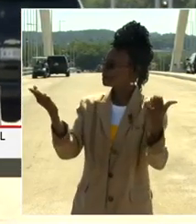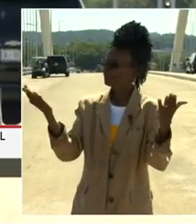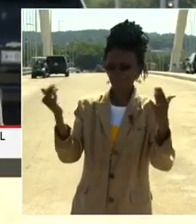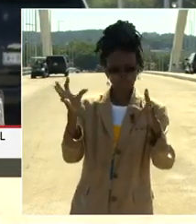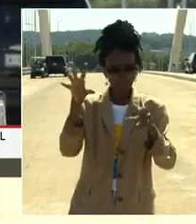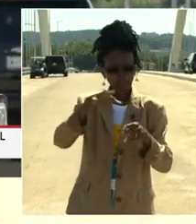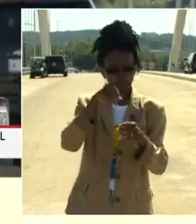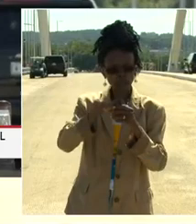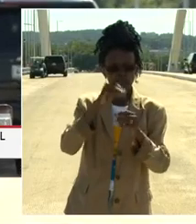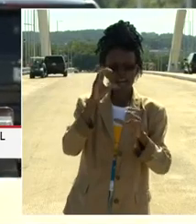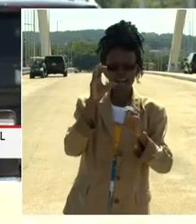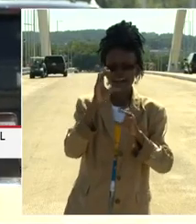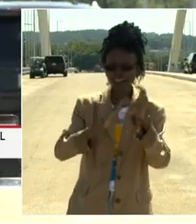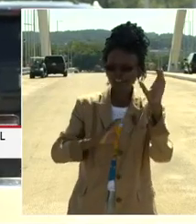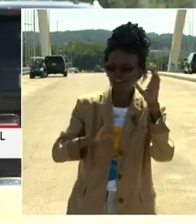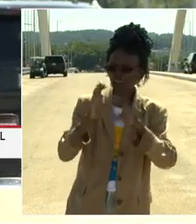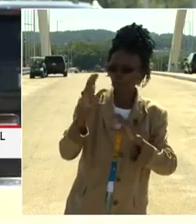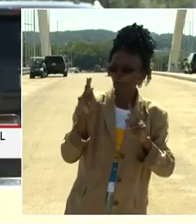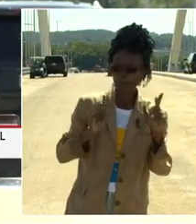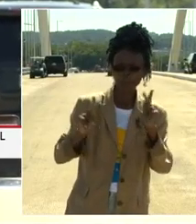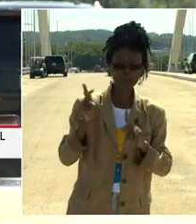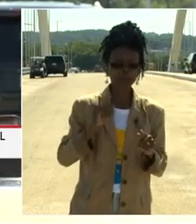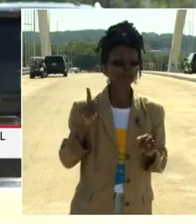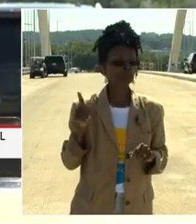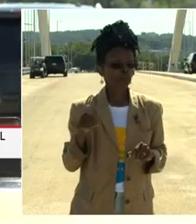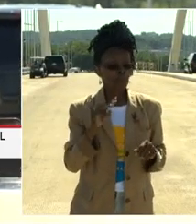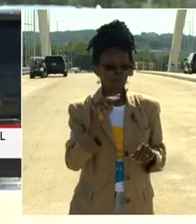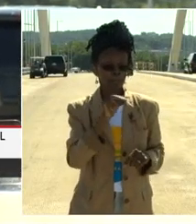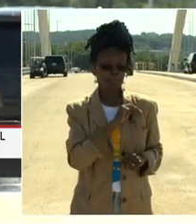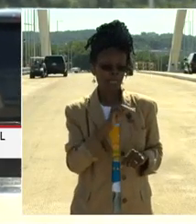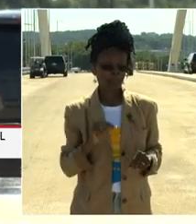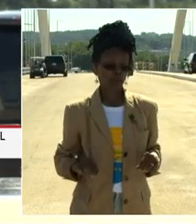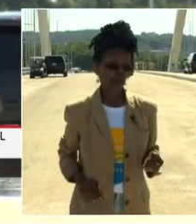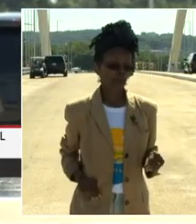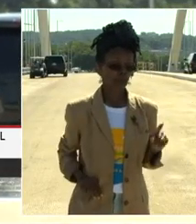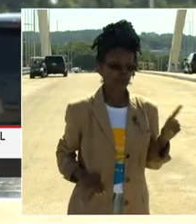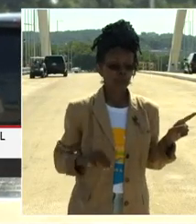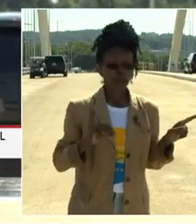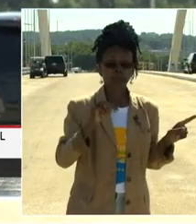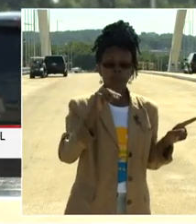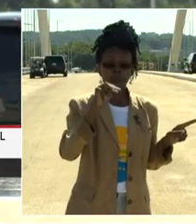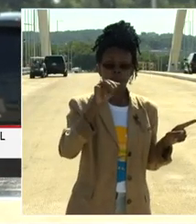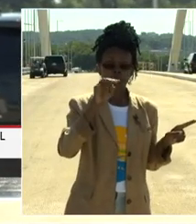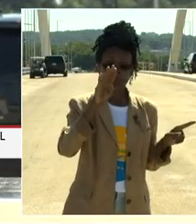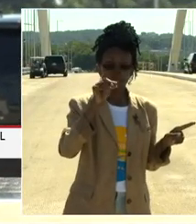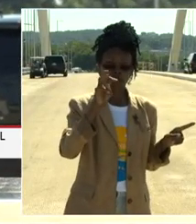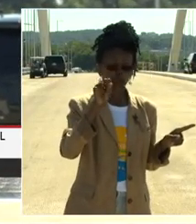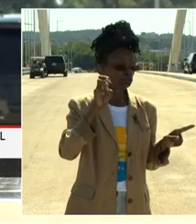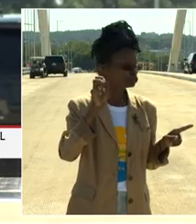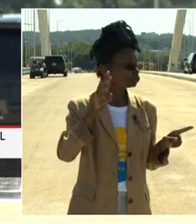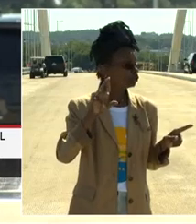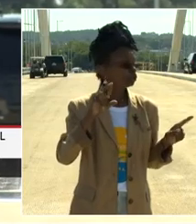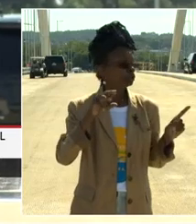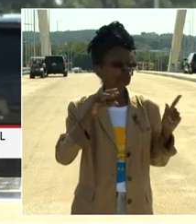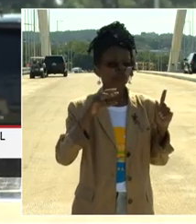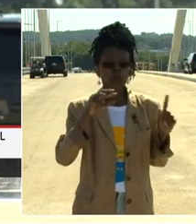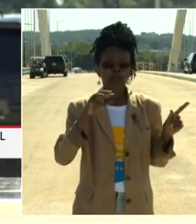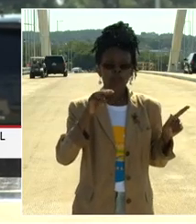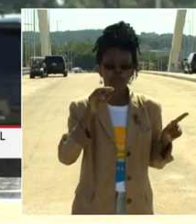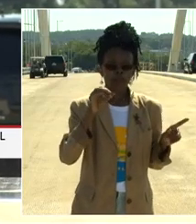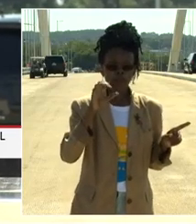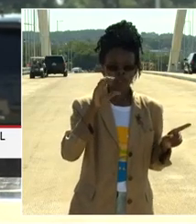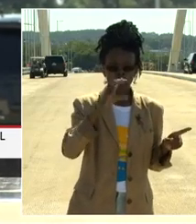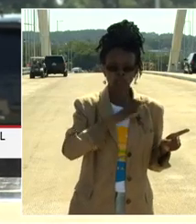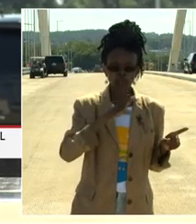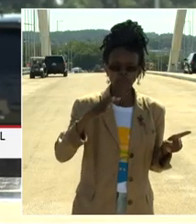Mayor Bowser and Congresswoman Norton, Congressman Hoyer, members of the council, elected officials, citizens of the